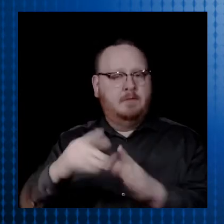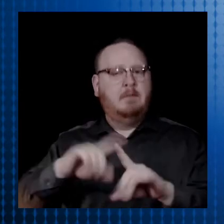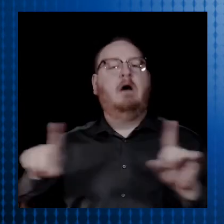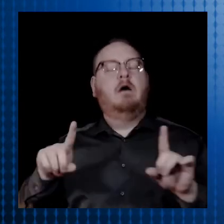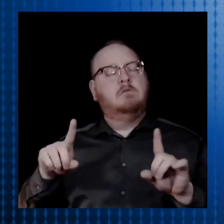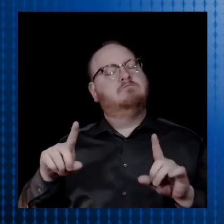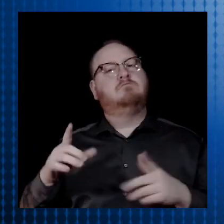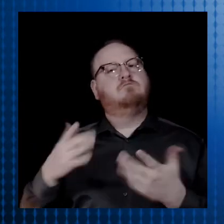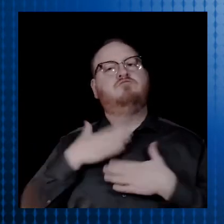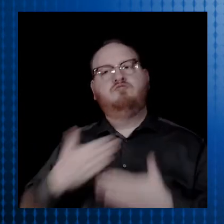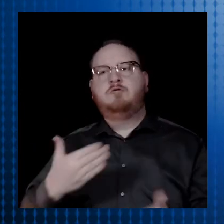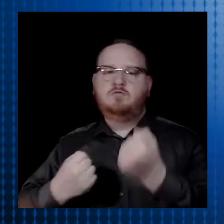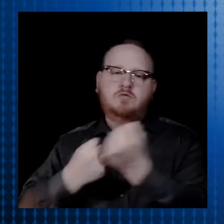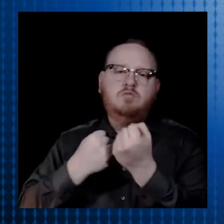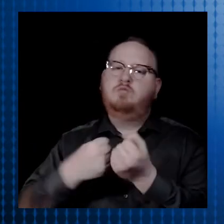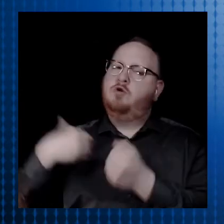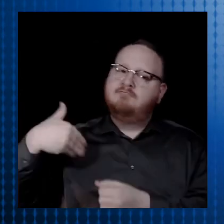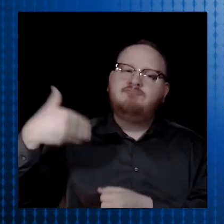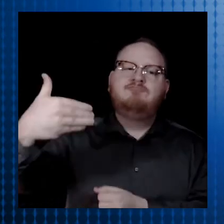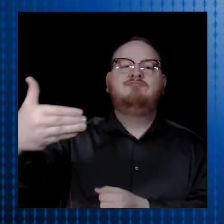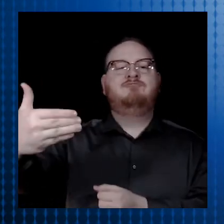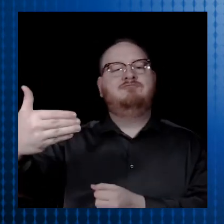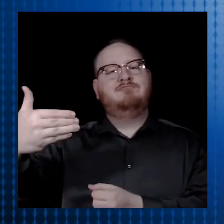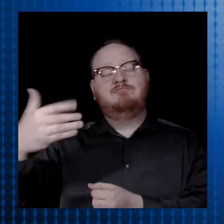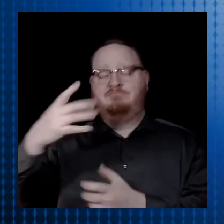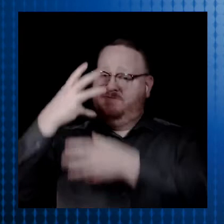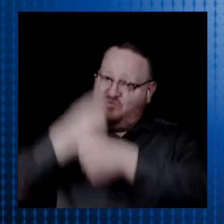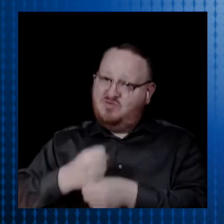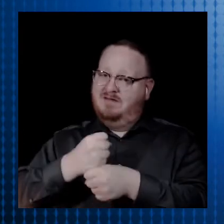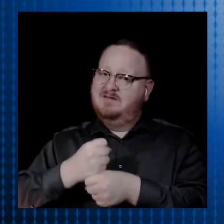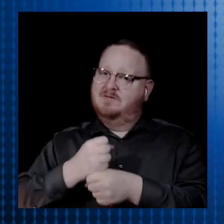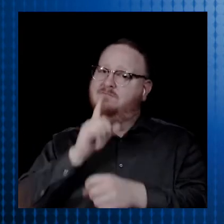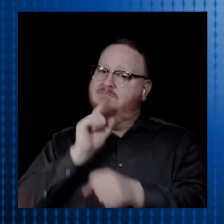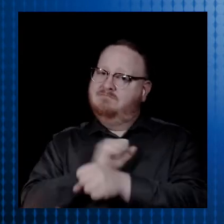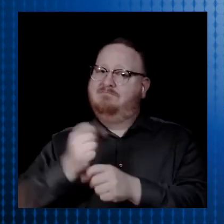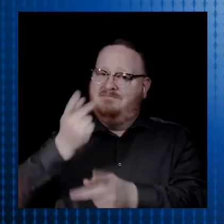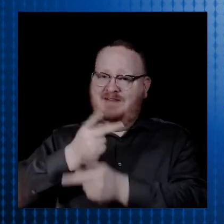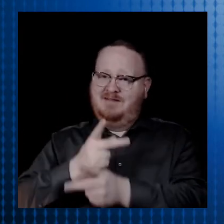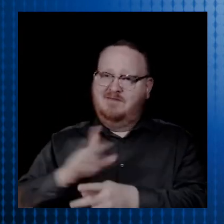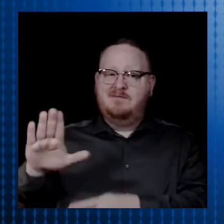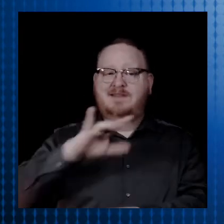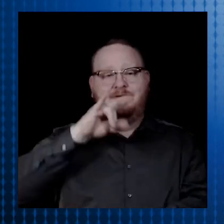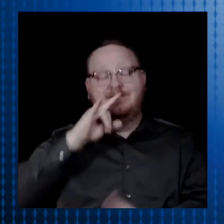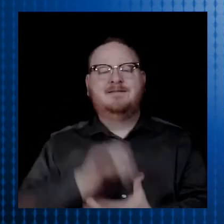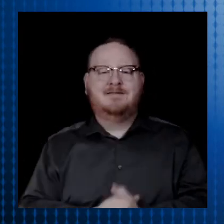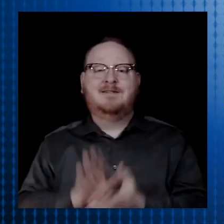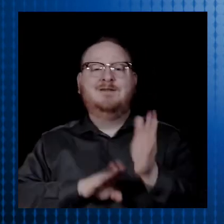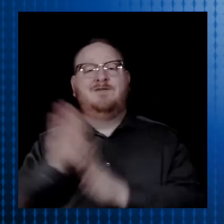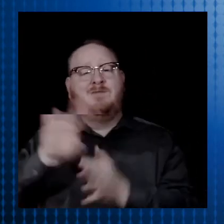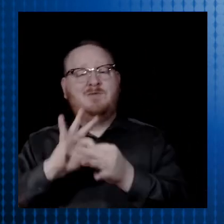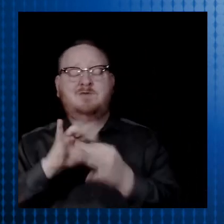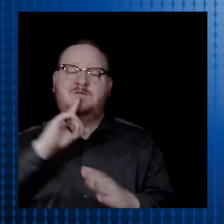to support me every step along the way and trust us to really take care of their kids and develop those relationships, which are so